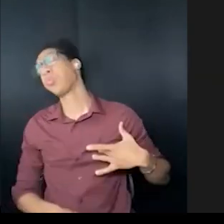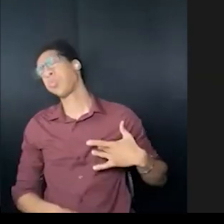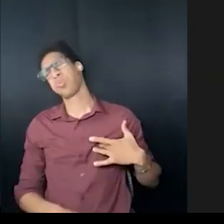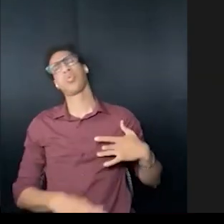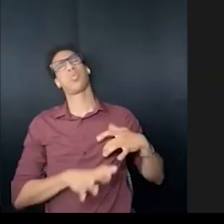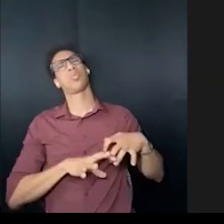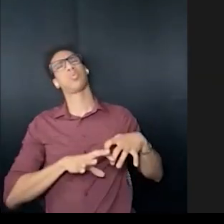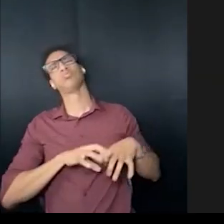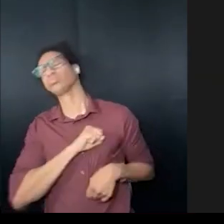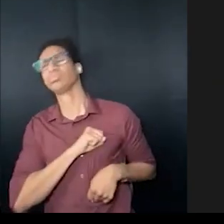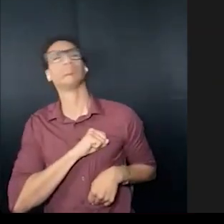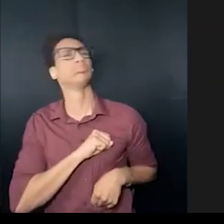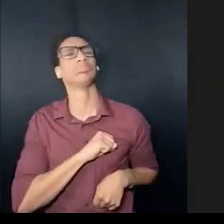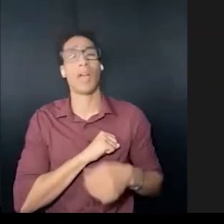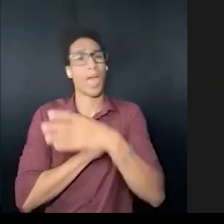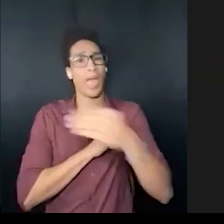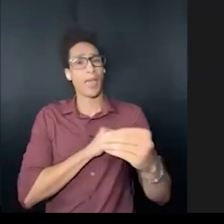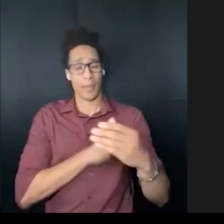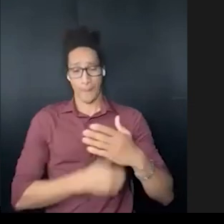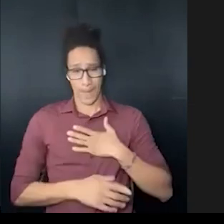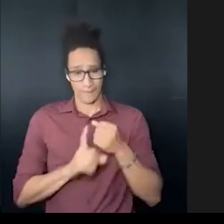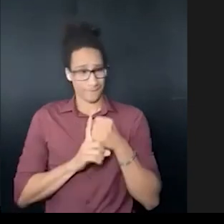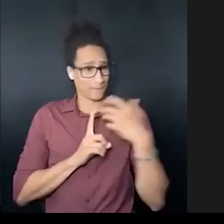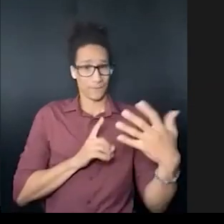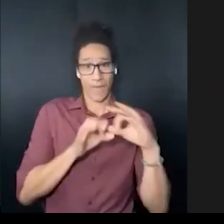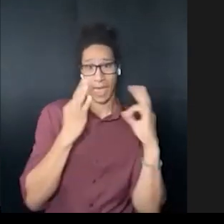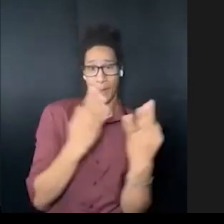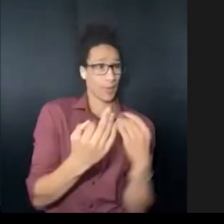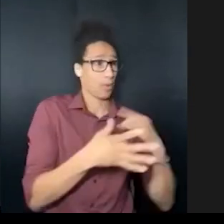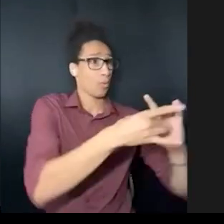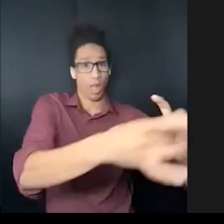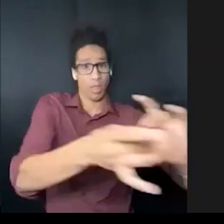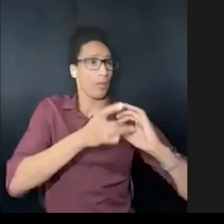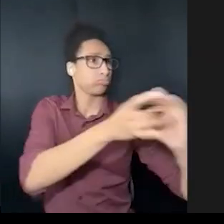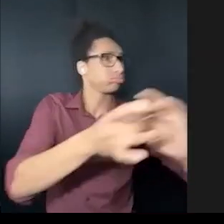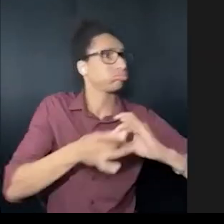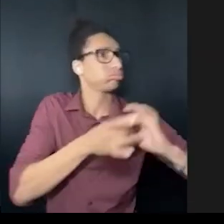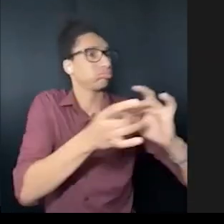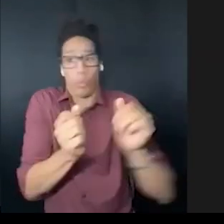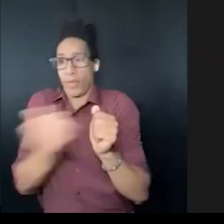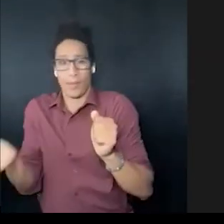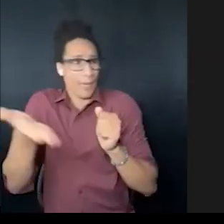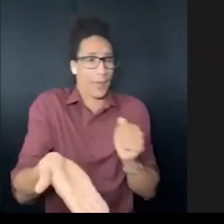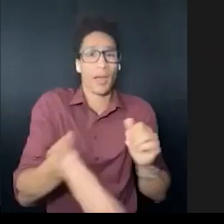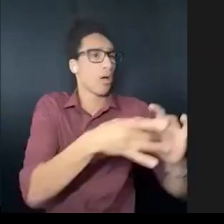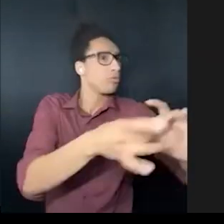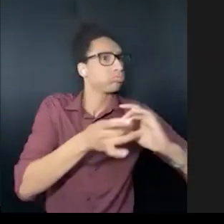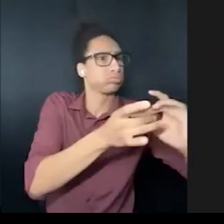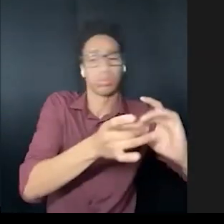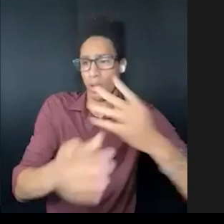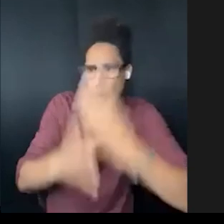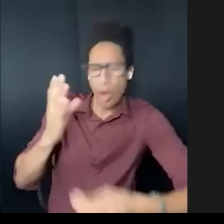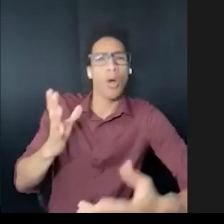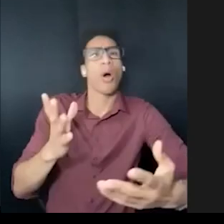else's coexistence. As I stated before, you know, the death of a child can either make or break a